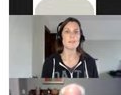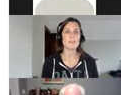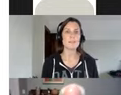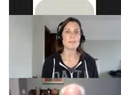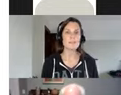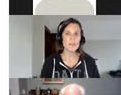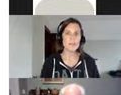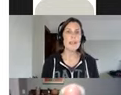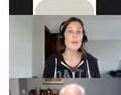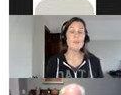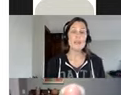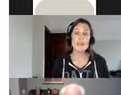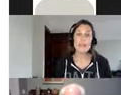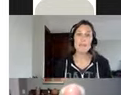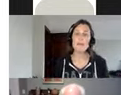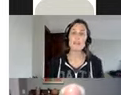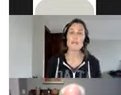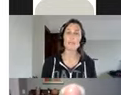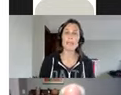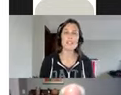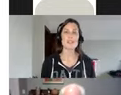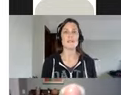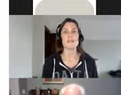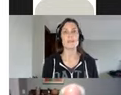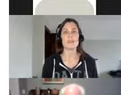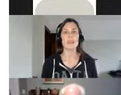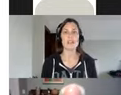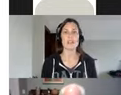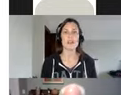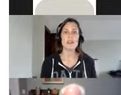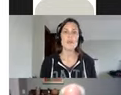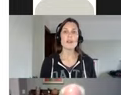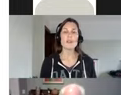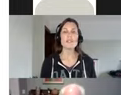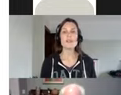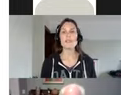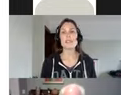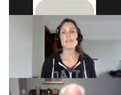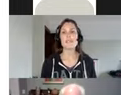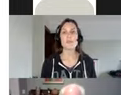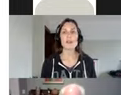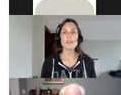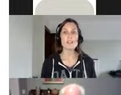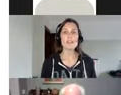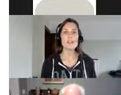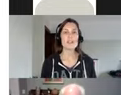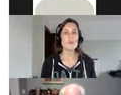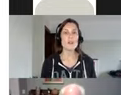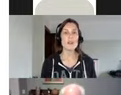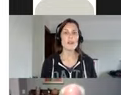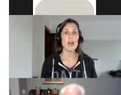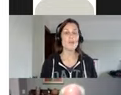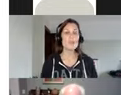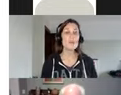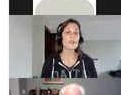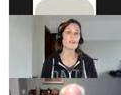want. And when we think about the implications of this simplification, we also have to consider that we aren't just dealing